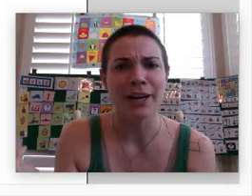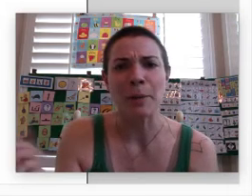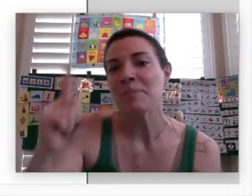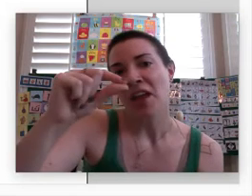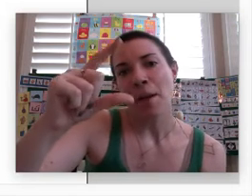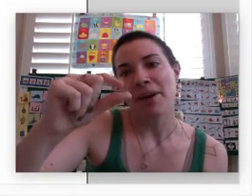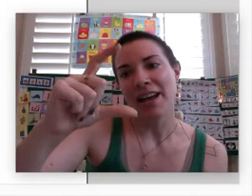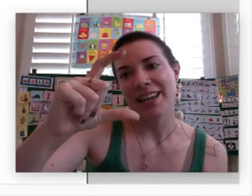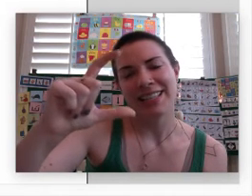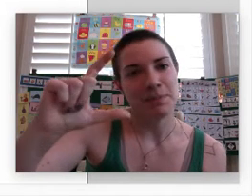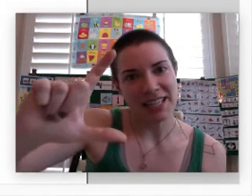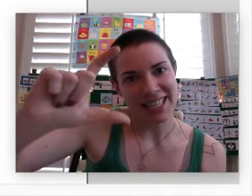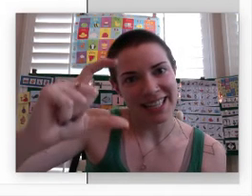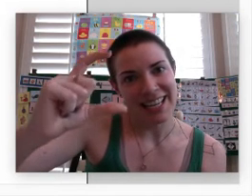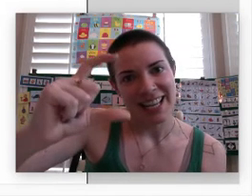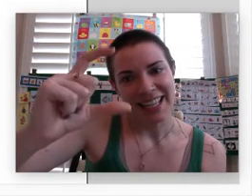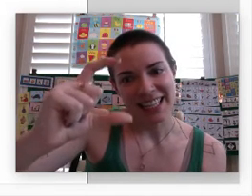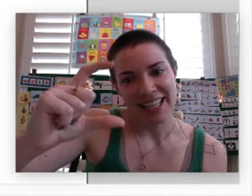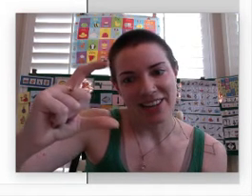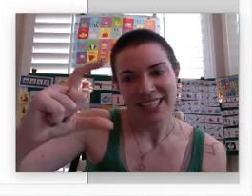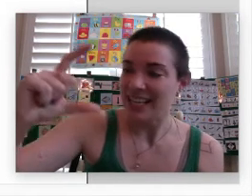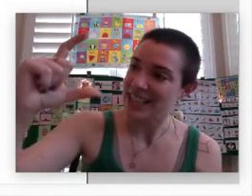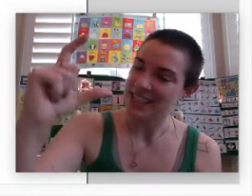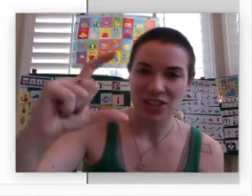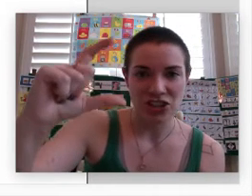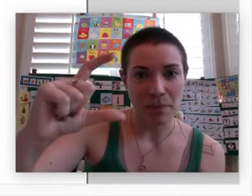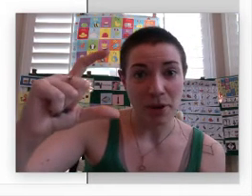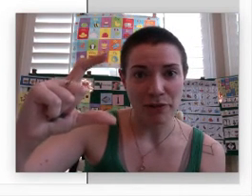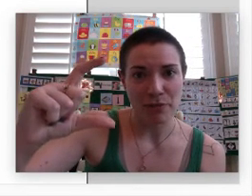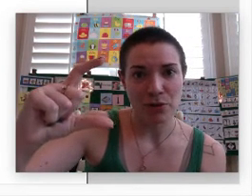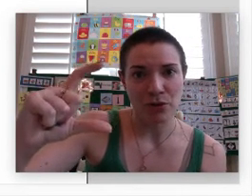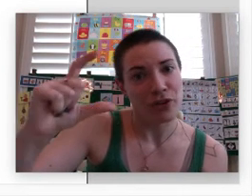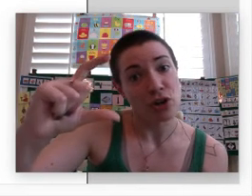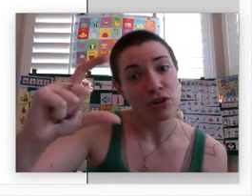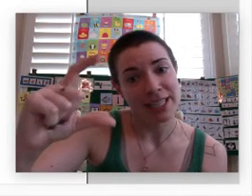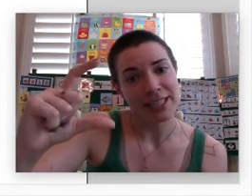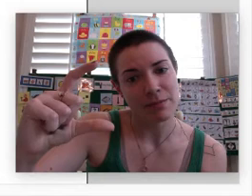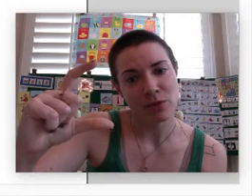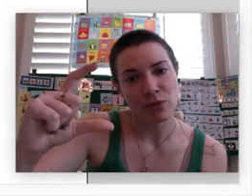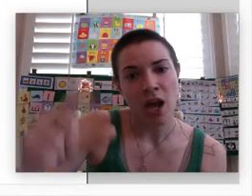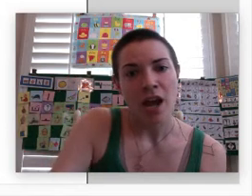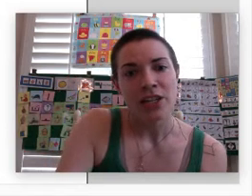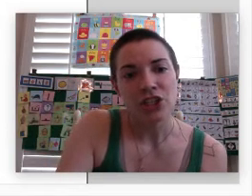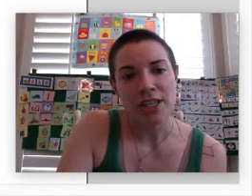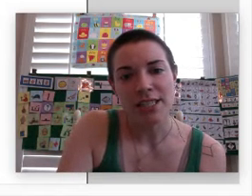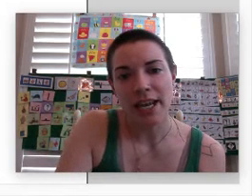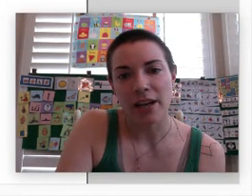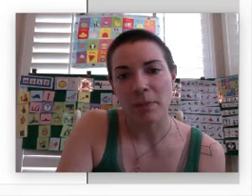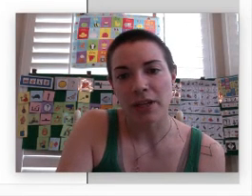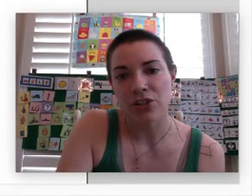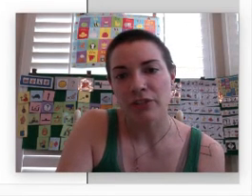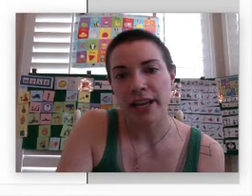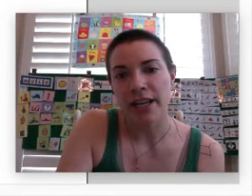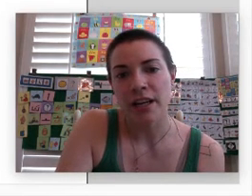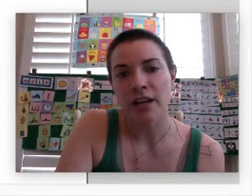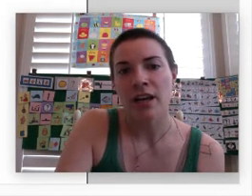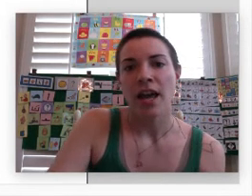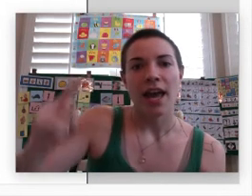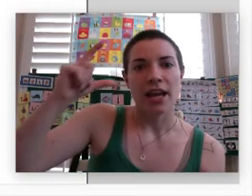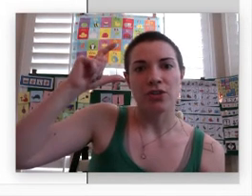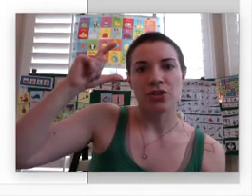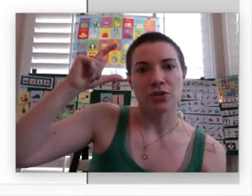it here. But it's basically like the letter C. It's the shape of a moon, of a crescent moon, just like in our picture right